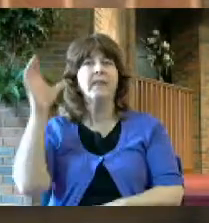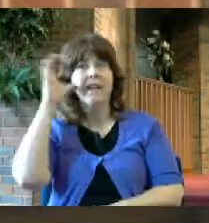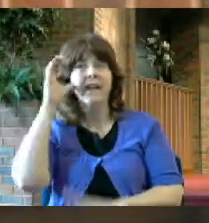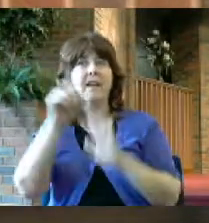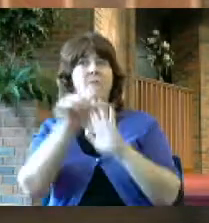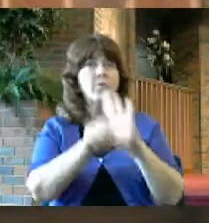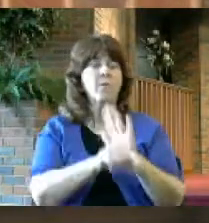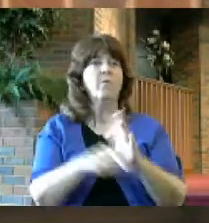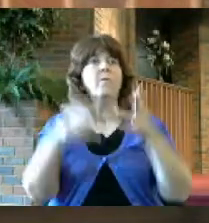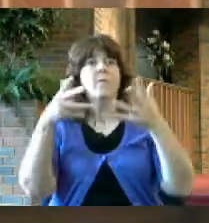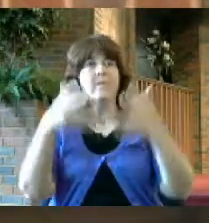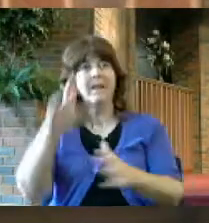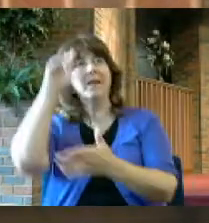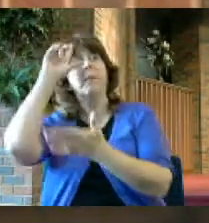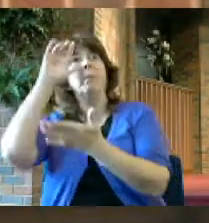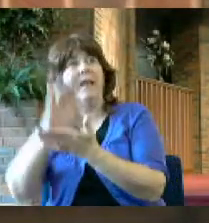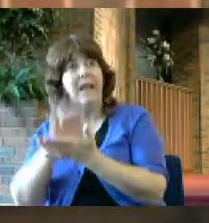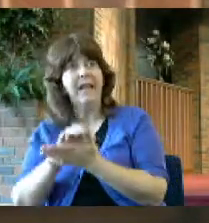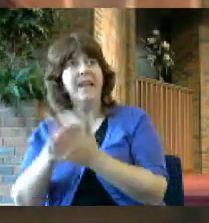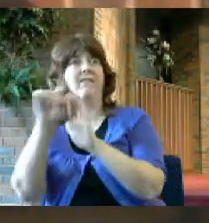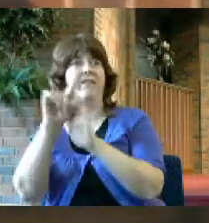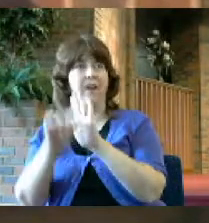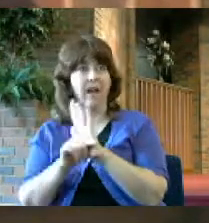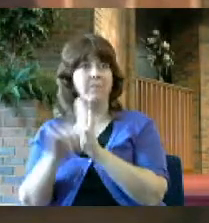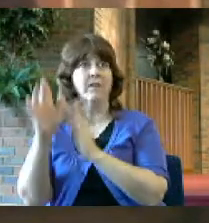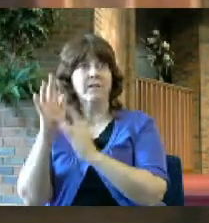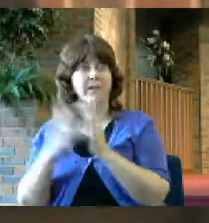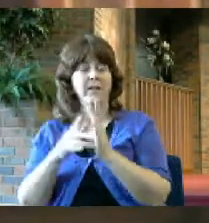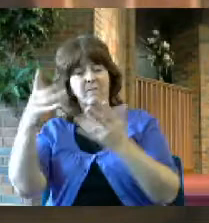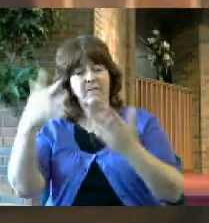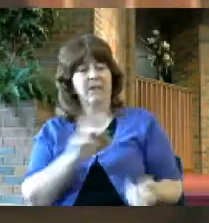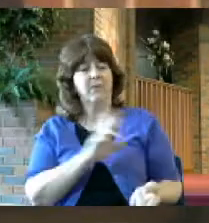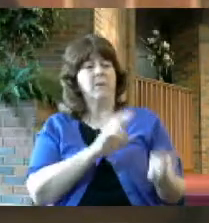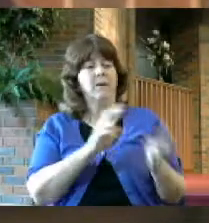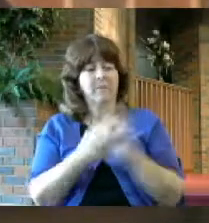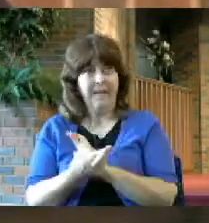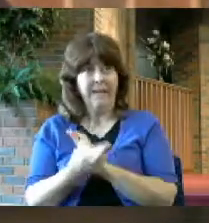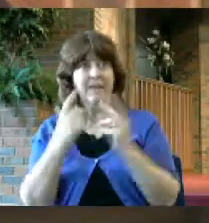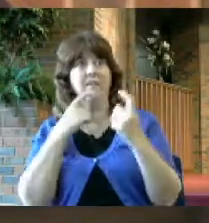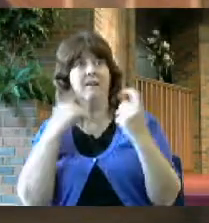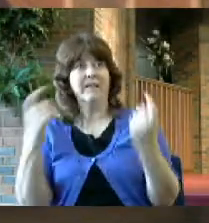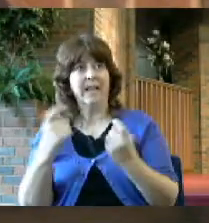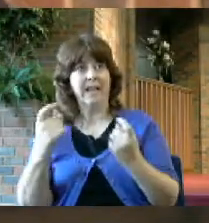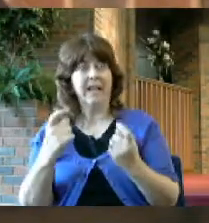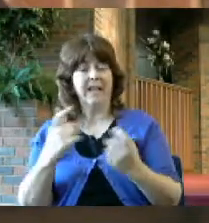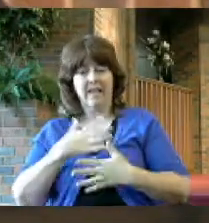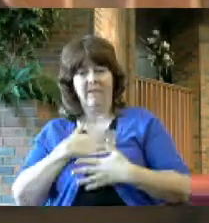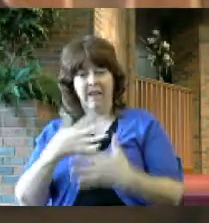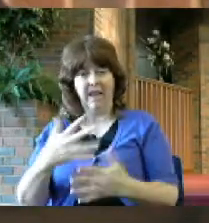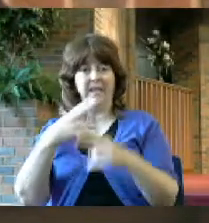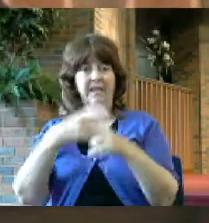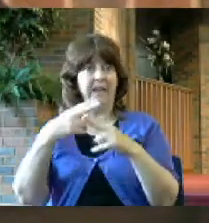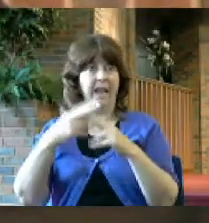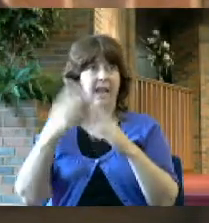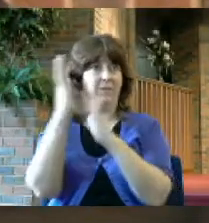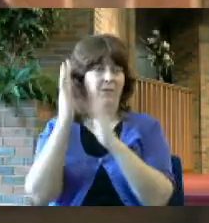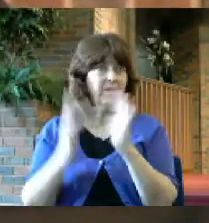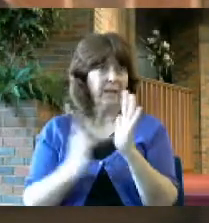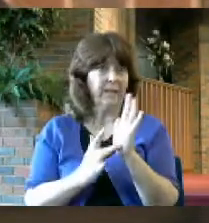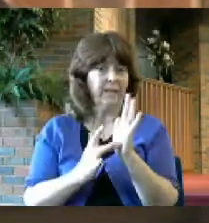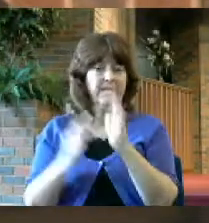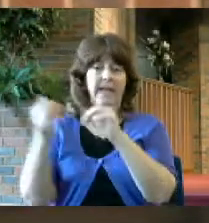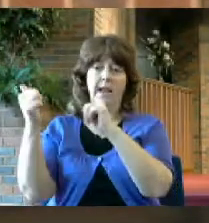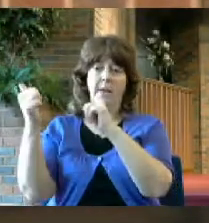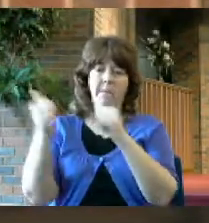Christ, that you have repented of your sins and confessed the name of Jesus and been baptized for the remission of